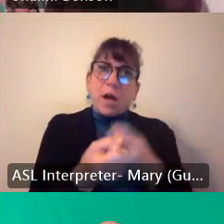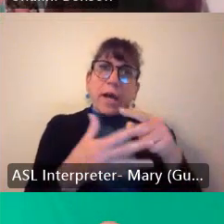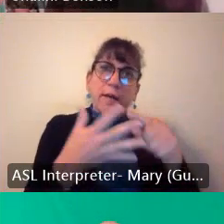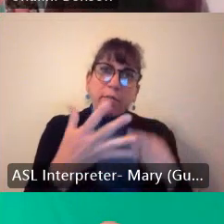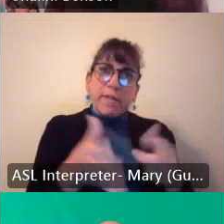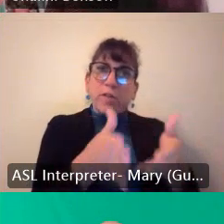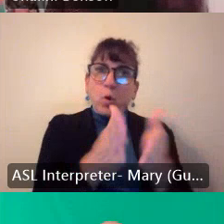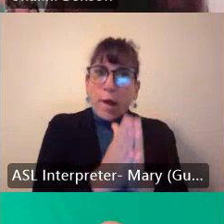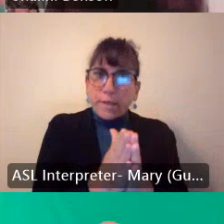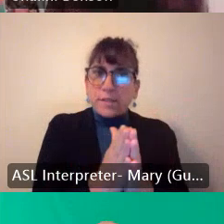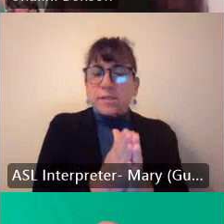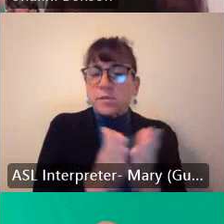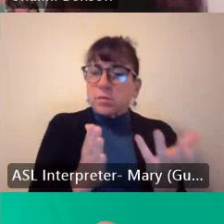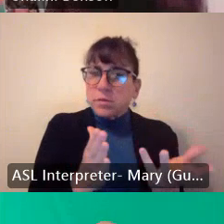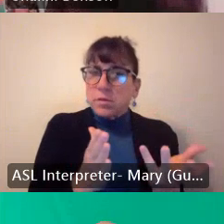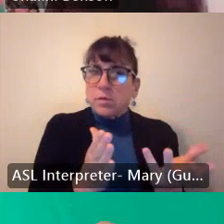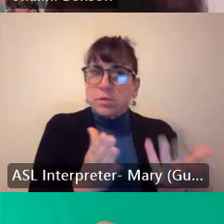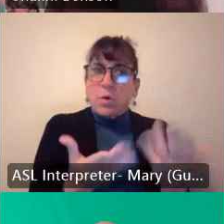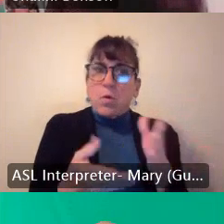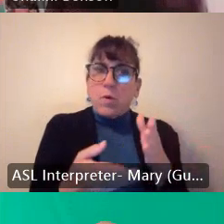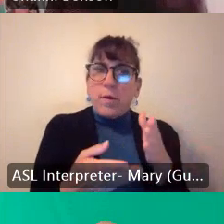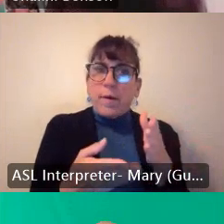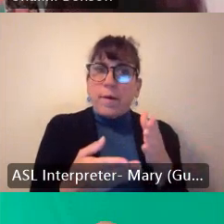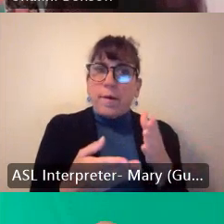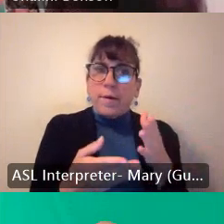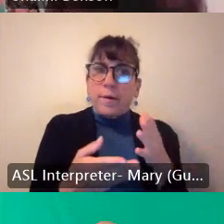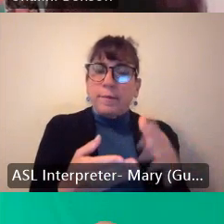is. So after